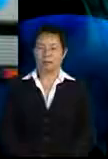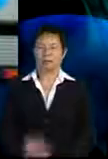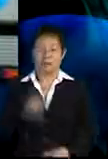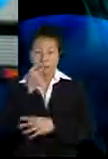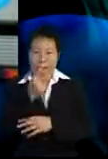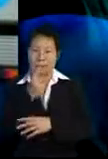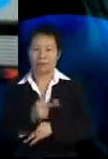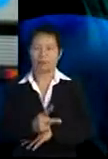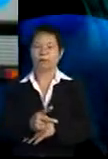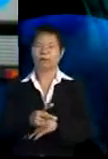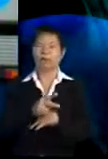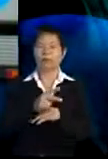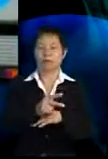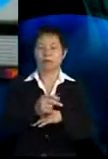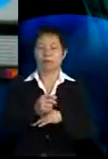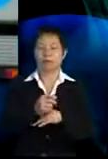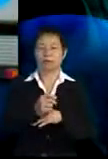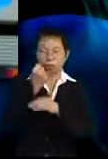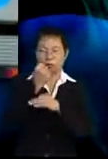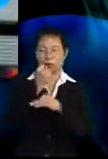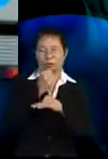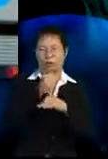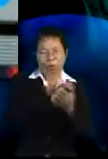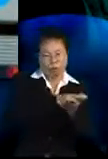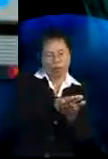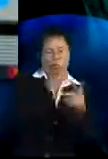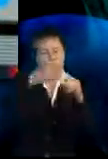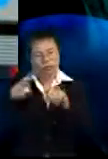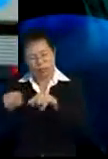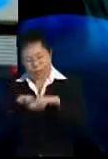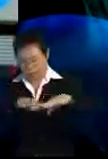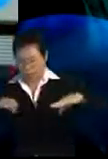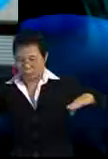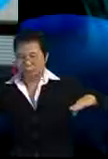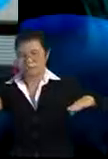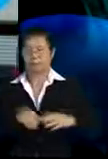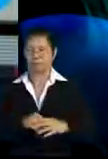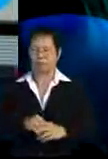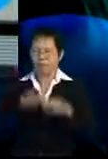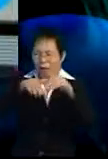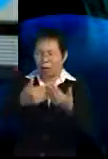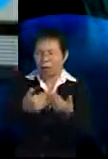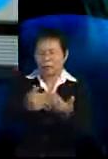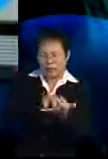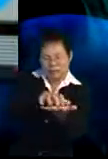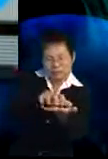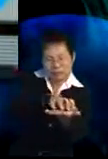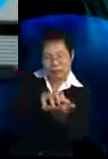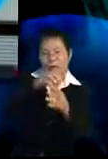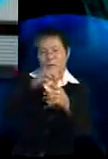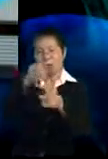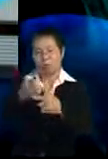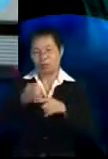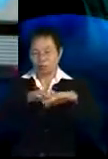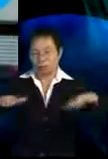You see, the magnitude of friction varies with different types of surfaces. How does the roughness of a